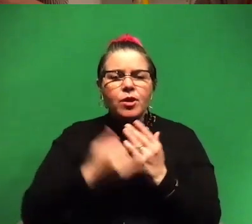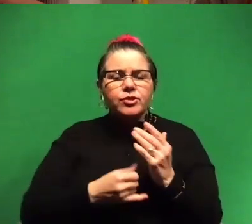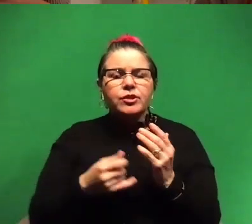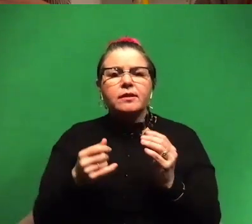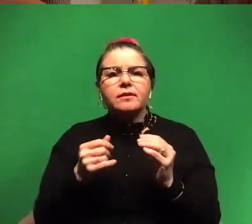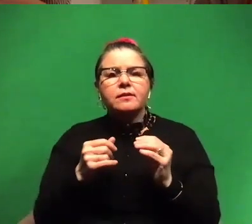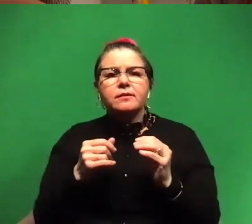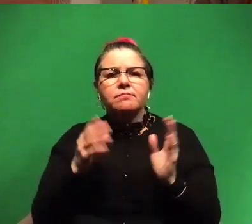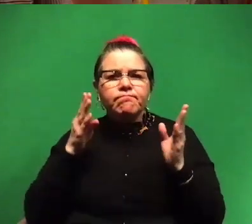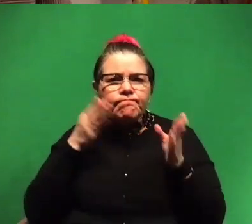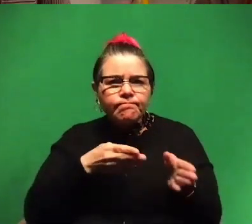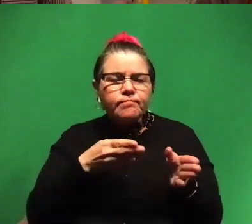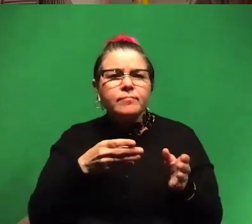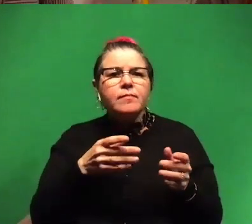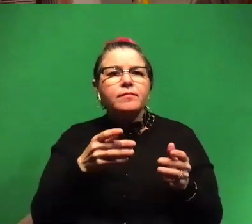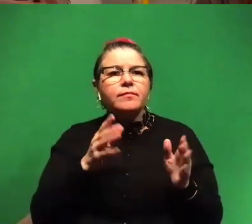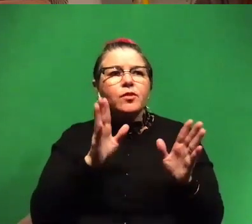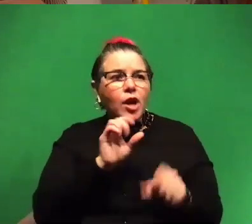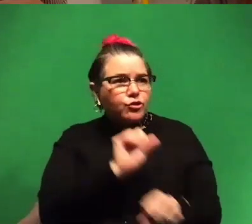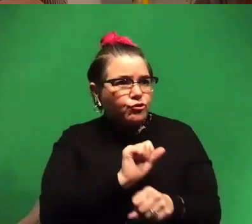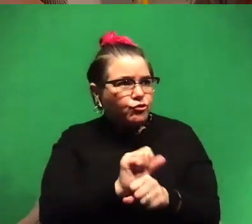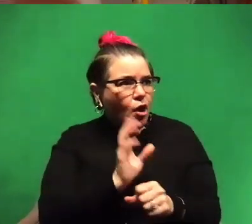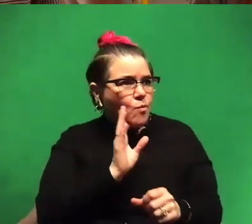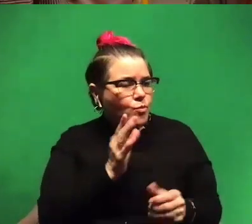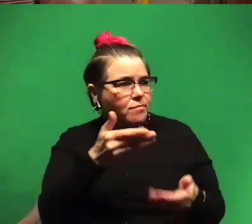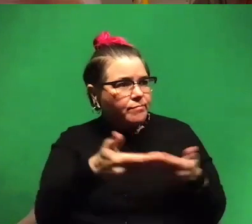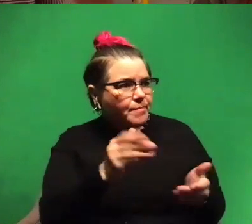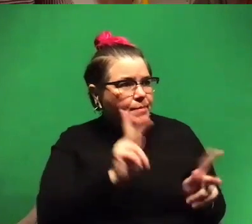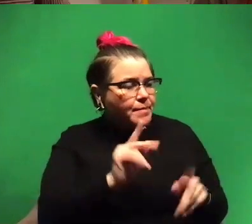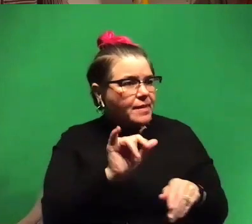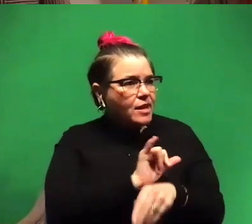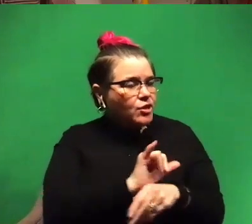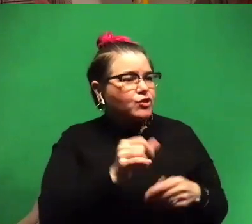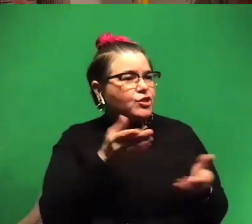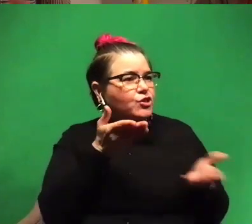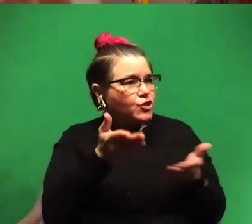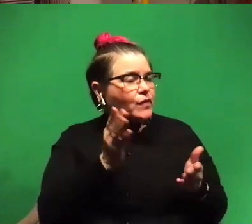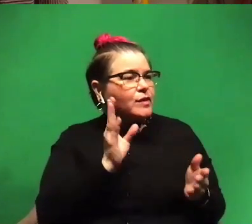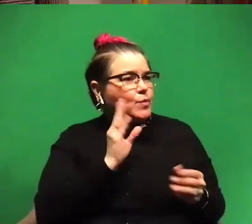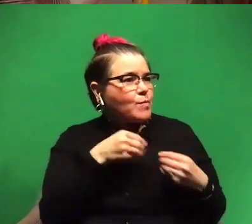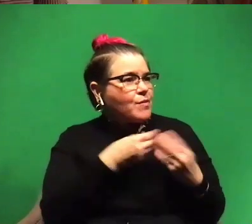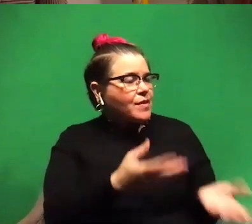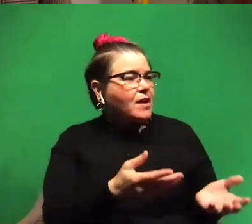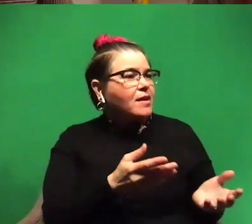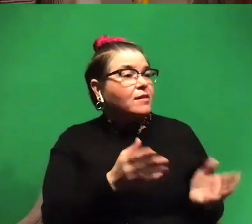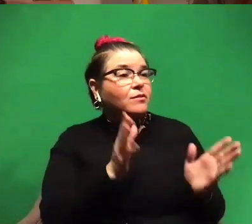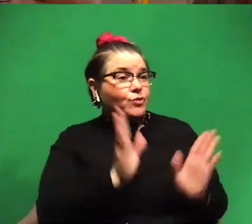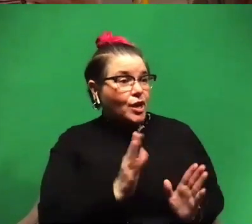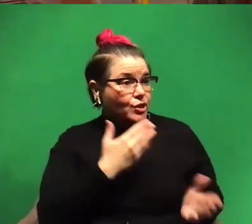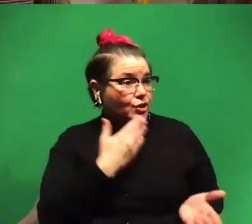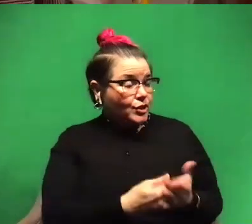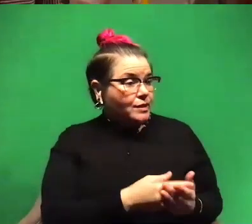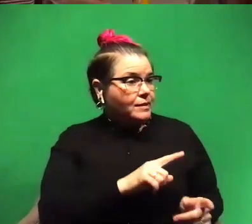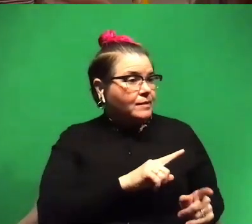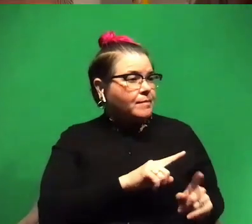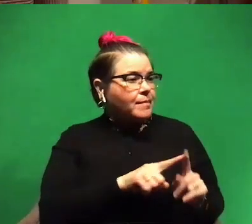on the great jobs that it'll bring and the industry and services that it'll bring, and that's all really good, but it's